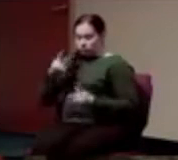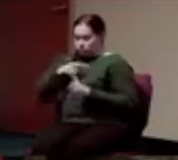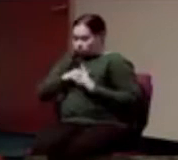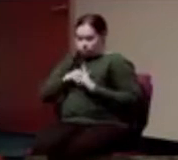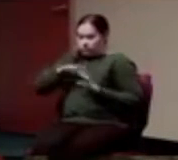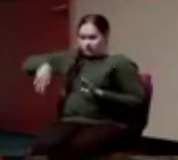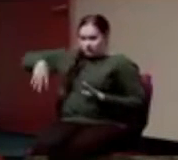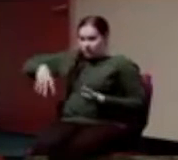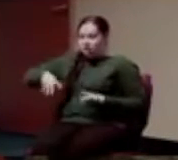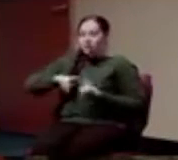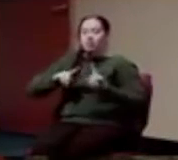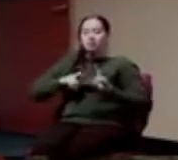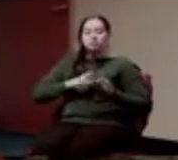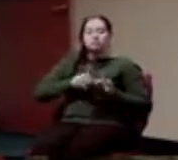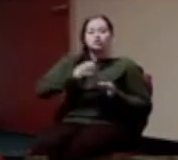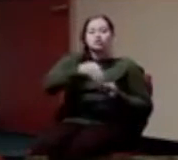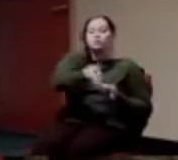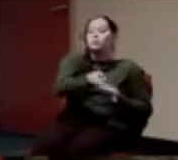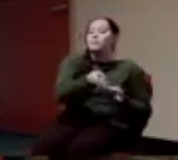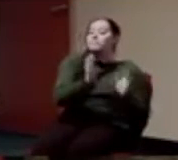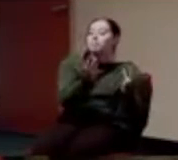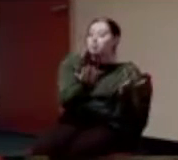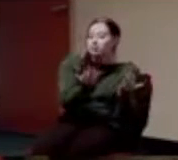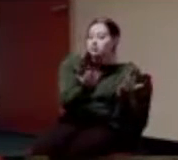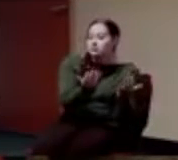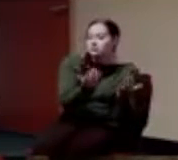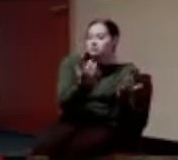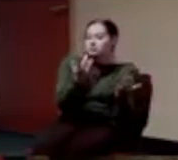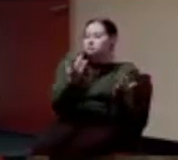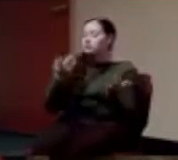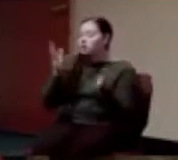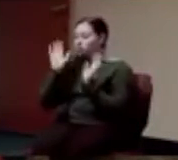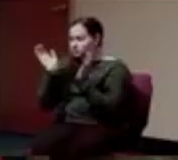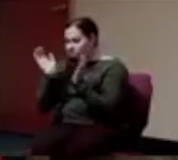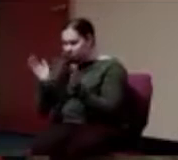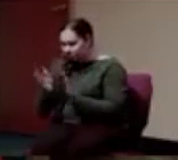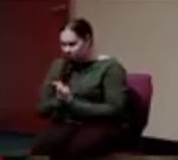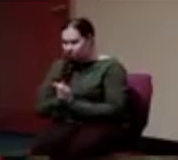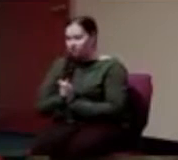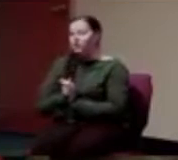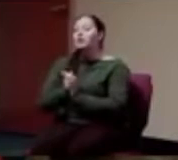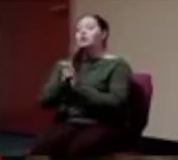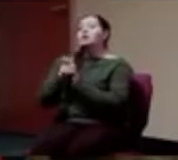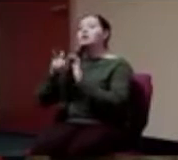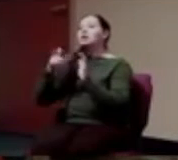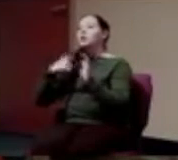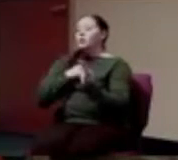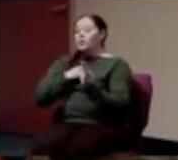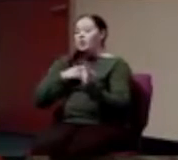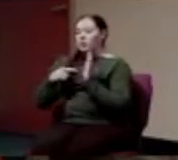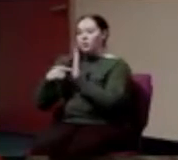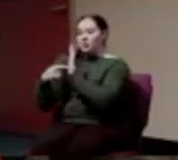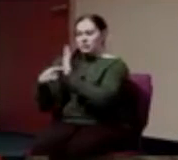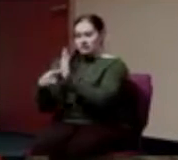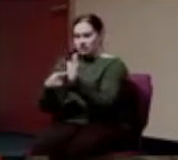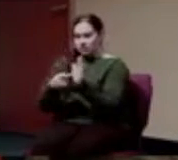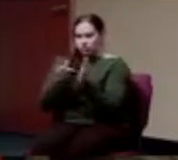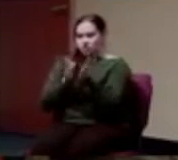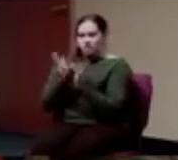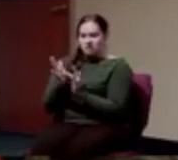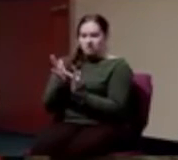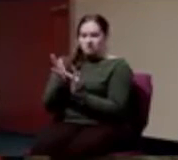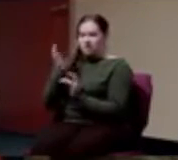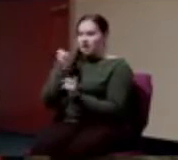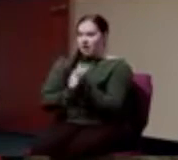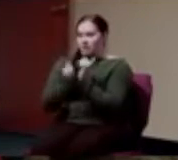church, we're representing Jesus everywhere we go. And it might be an accurate assumption, I think, to